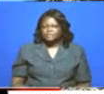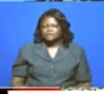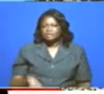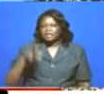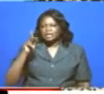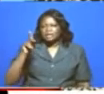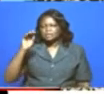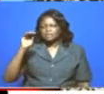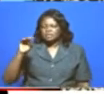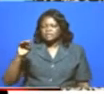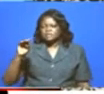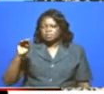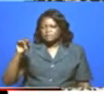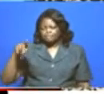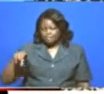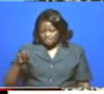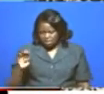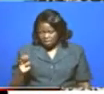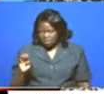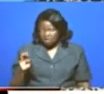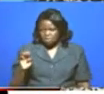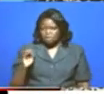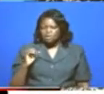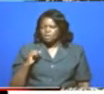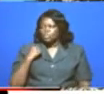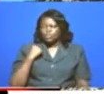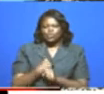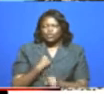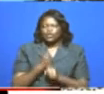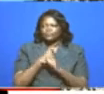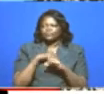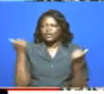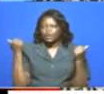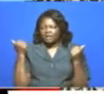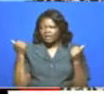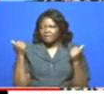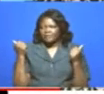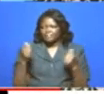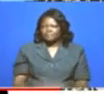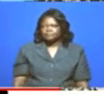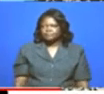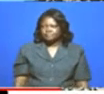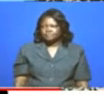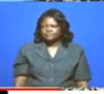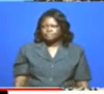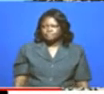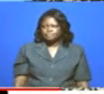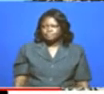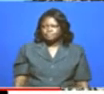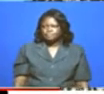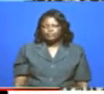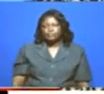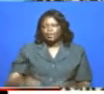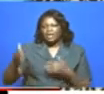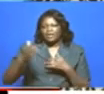Primary Education, we are doing extremely well. We are about to complete